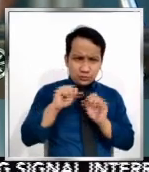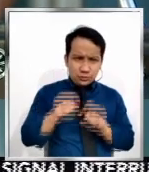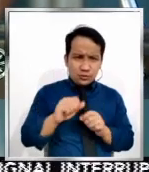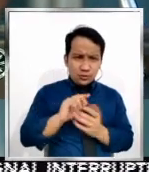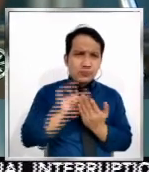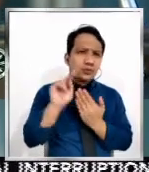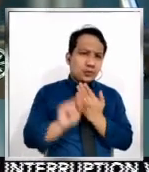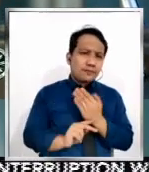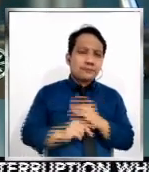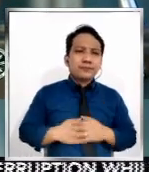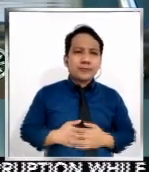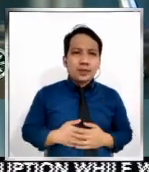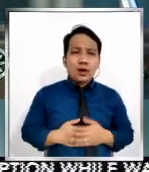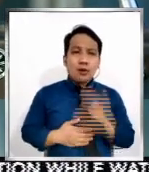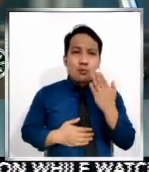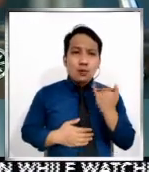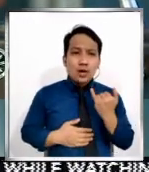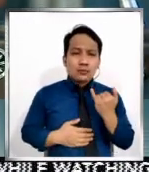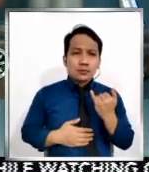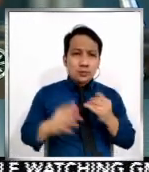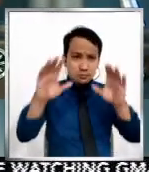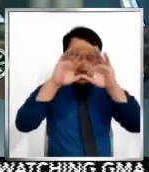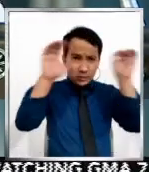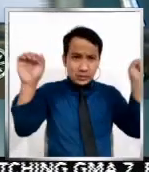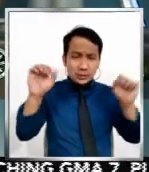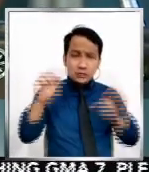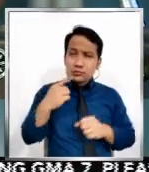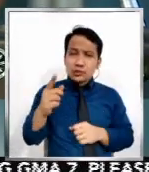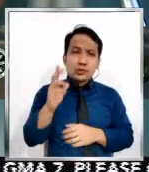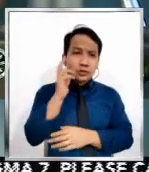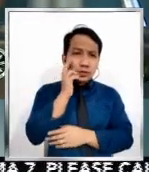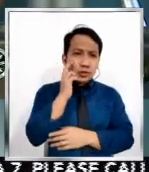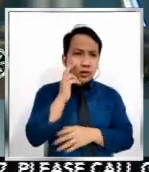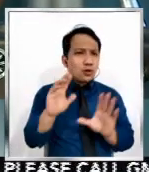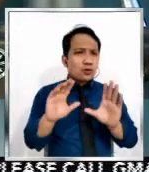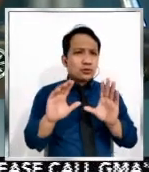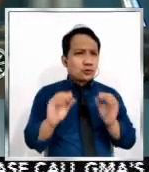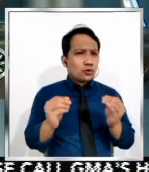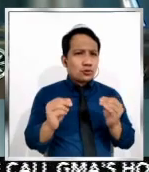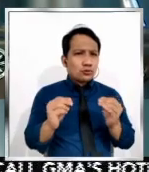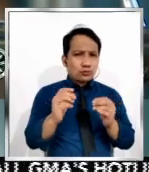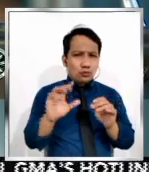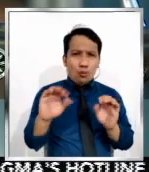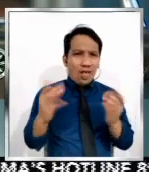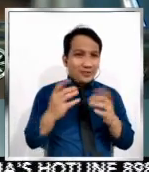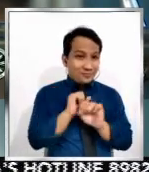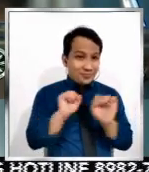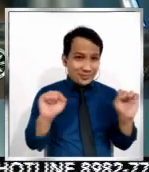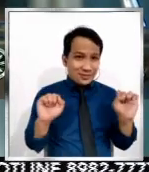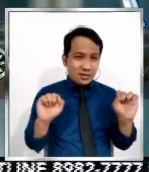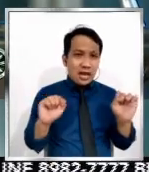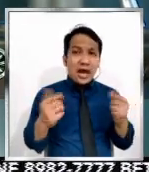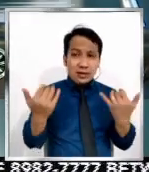As our president has said, no one is safe until everyone is safe.